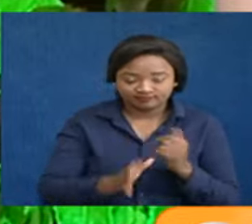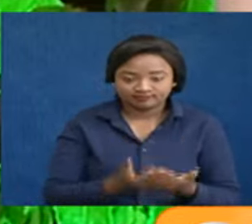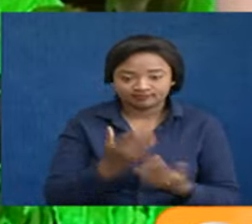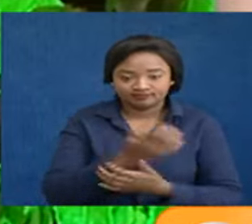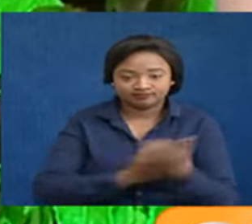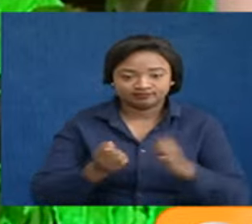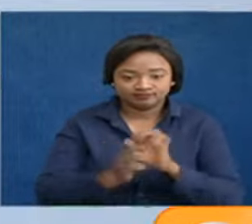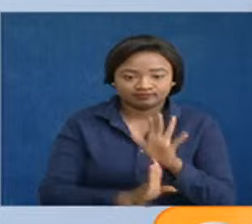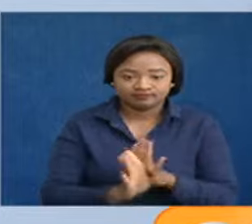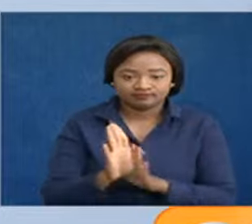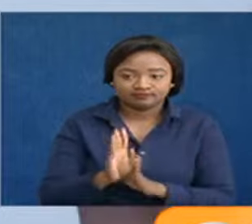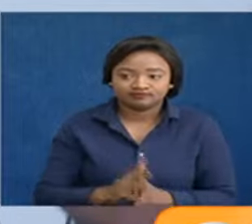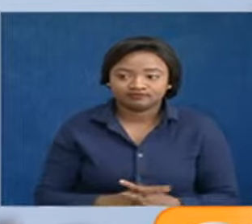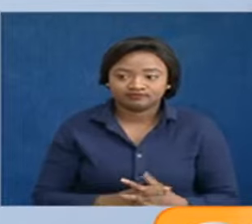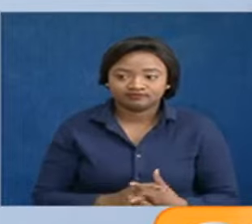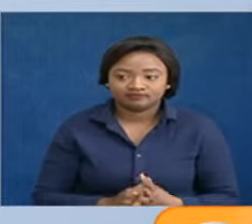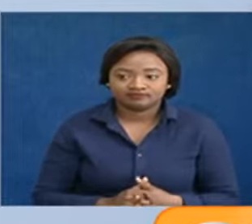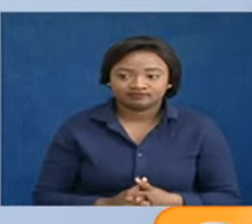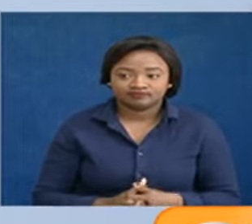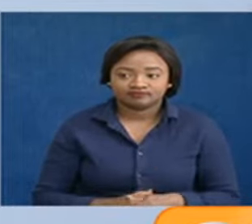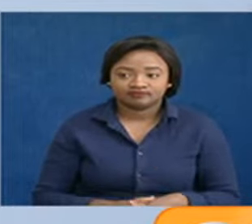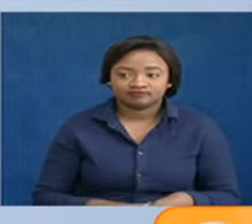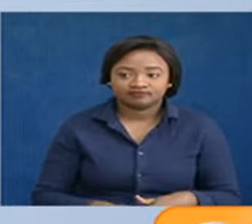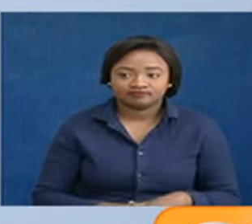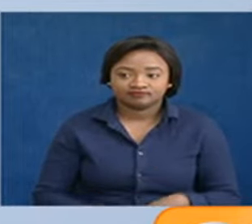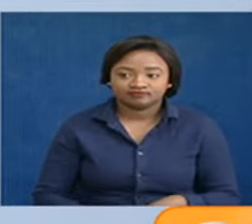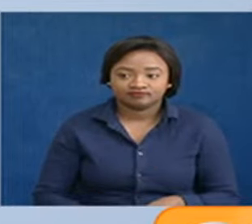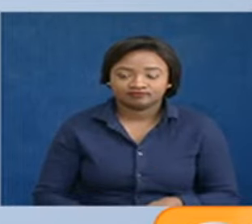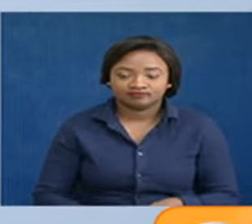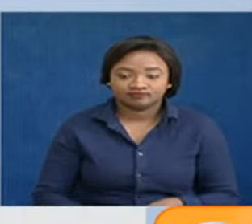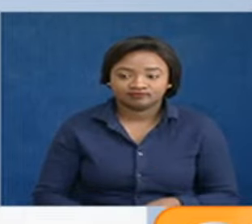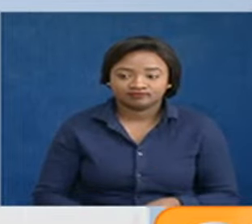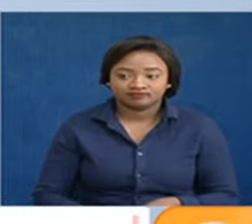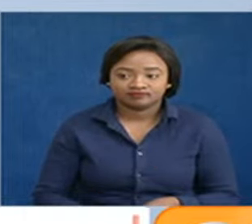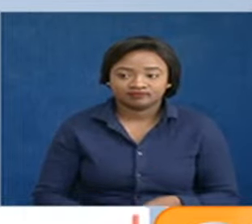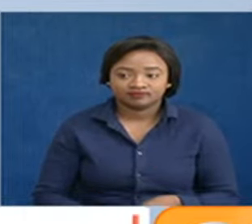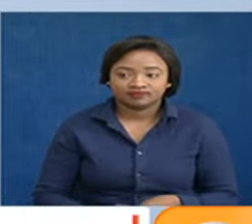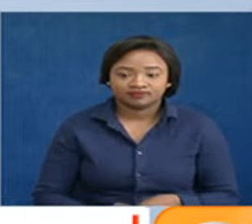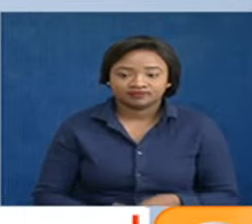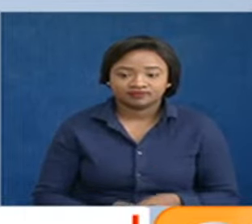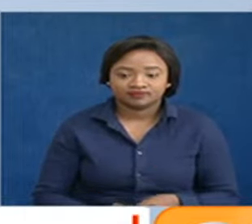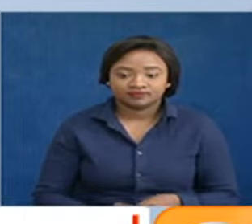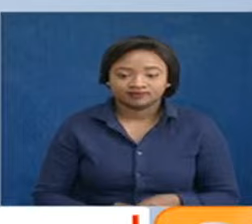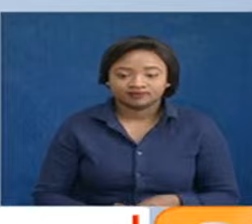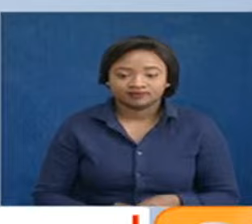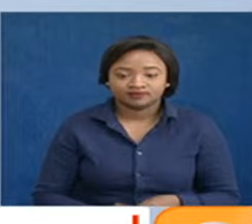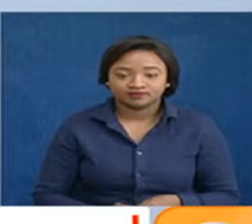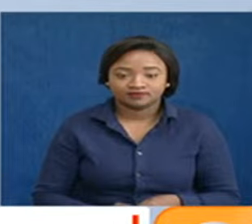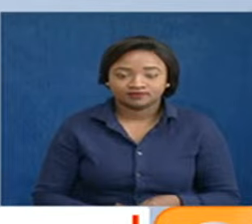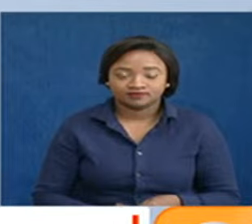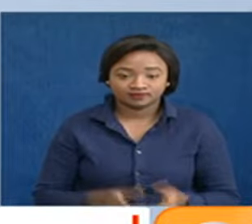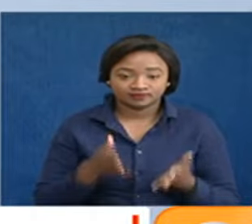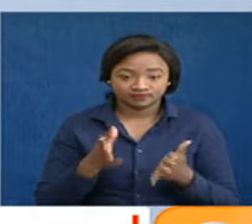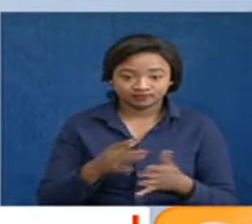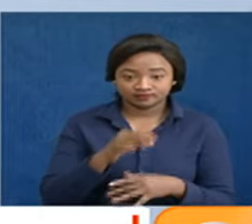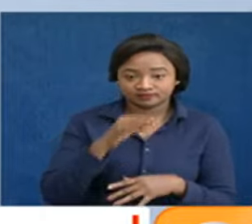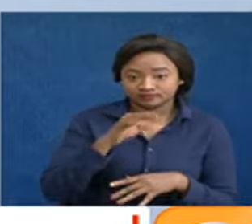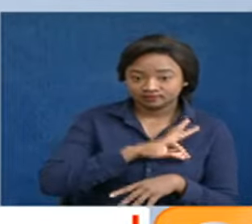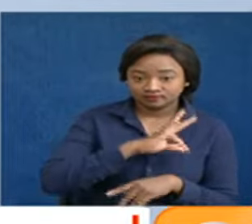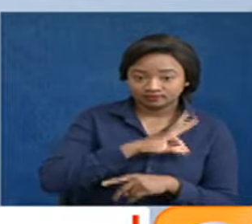growth. With the lowering of interest rates, then we'll see a reassignment of funding to